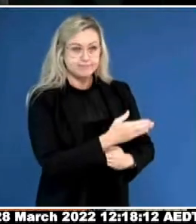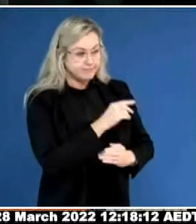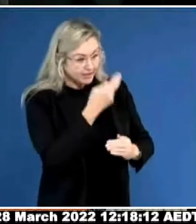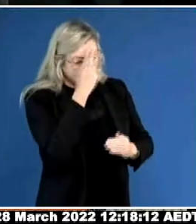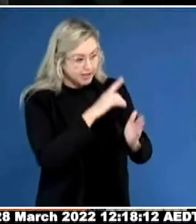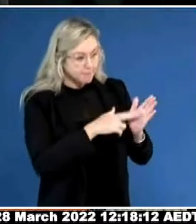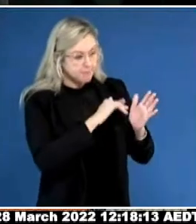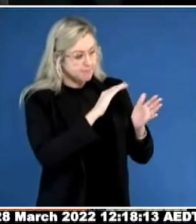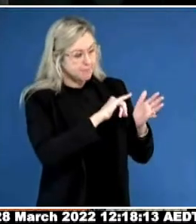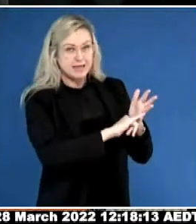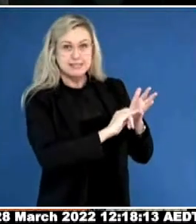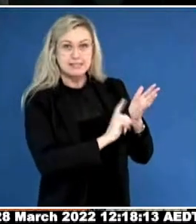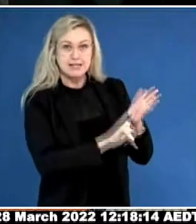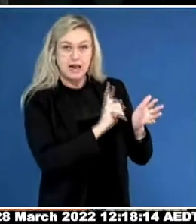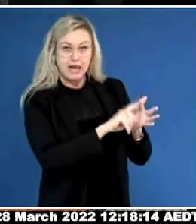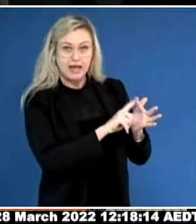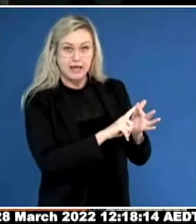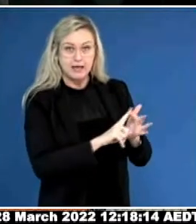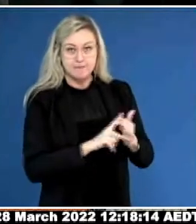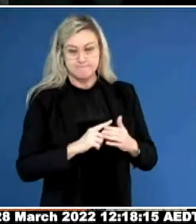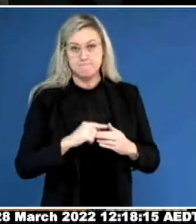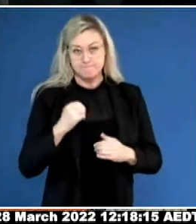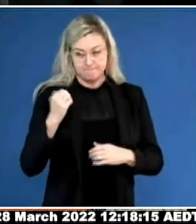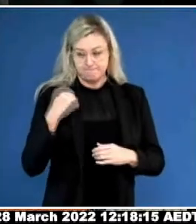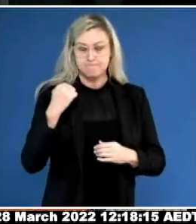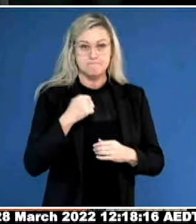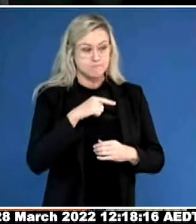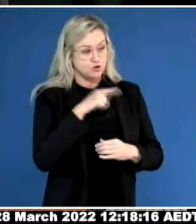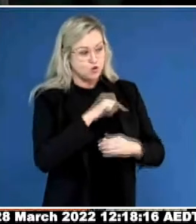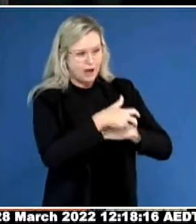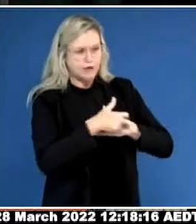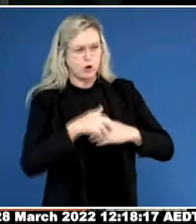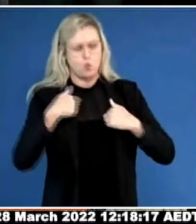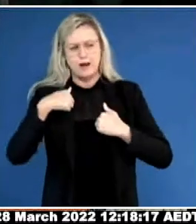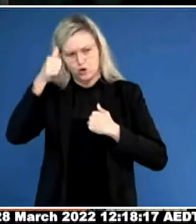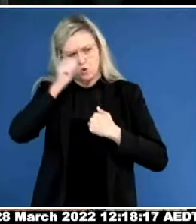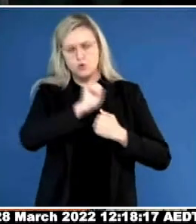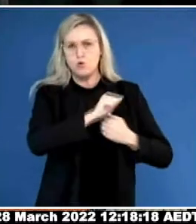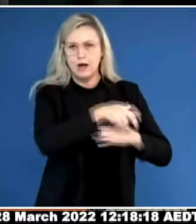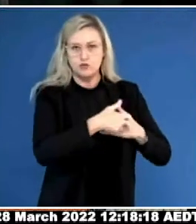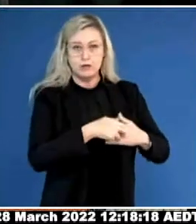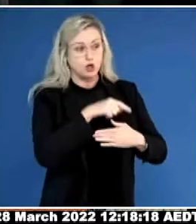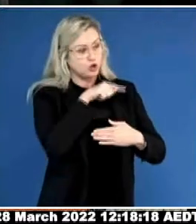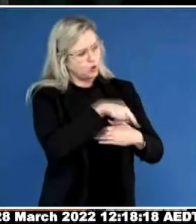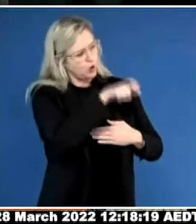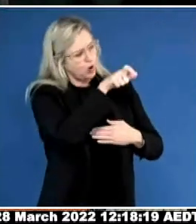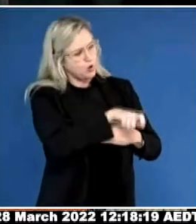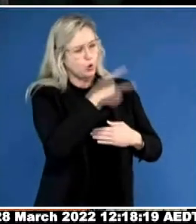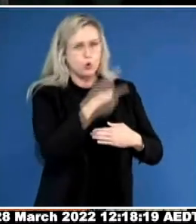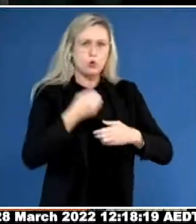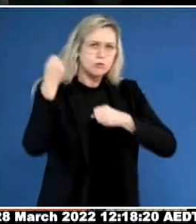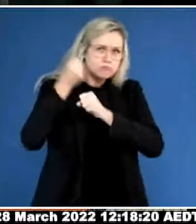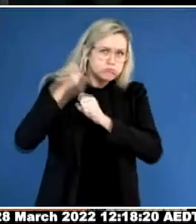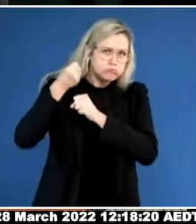address, which is known only to the Royal Commission. Yes. And you are a family violence and disability activist. Yes.